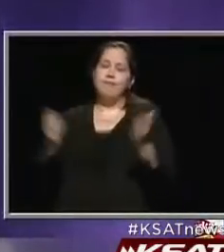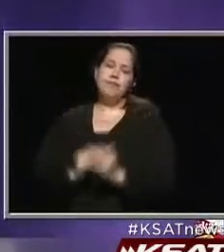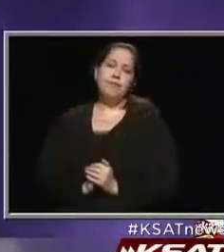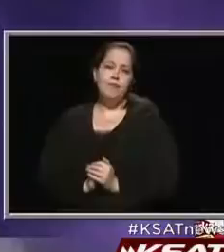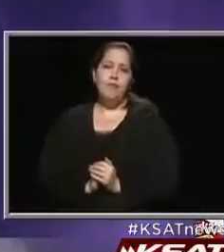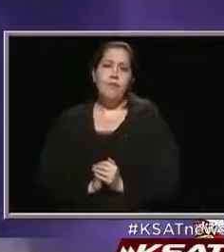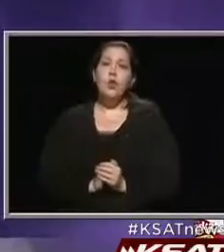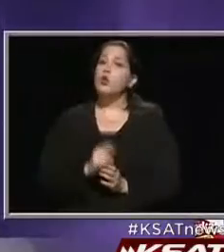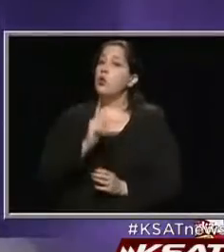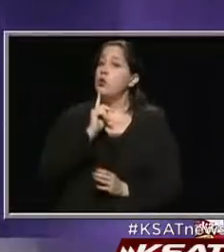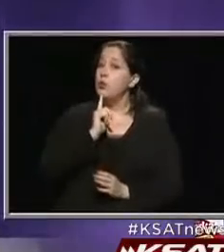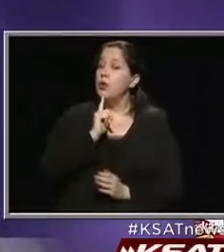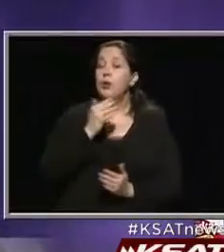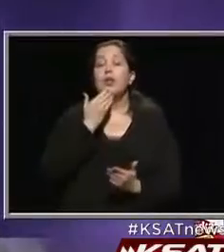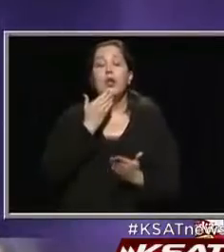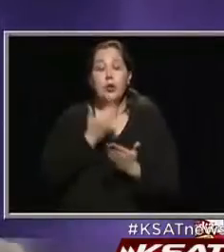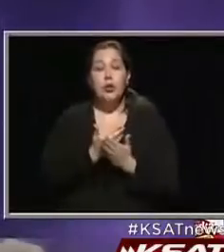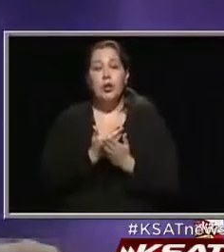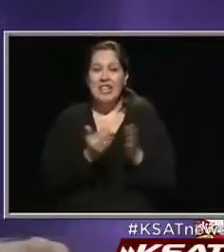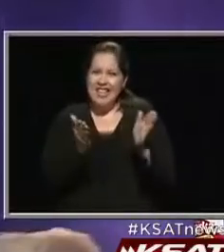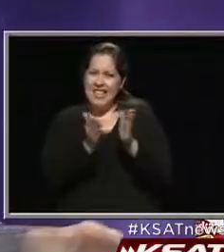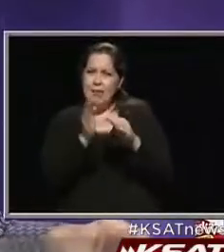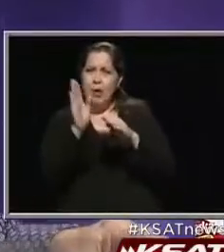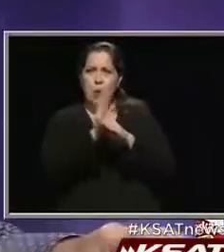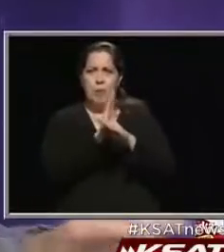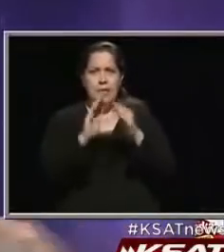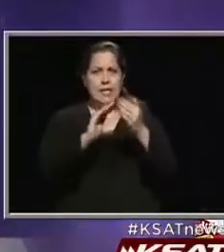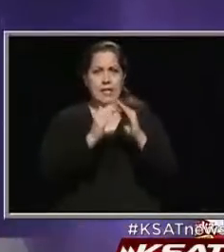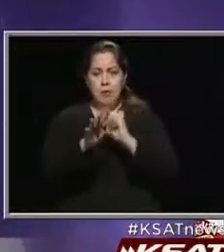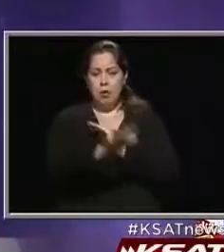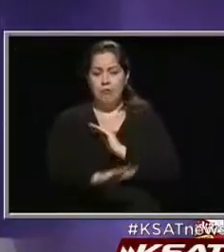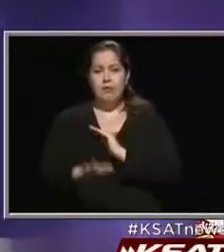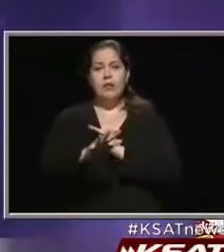it's really, really good that the smaller business community